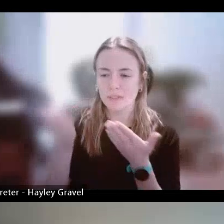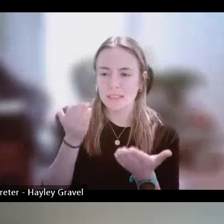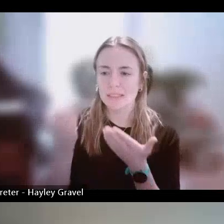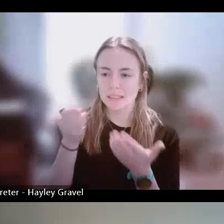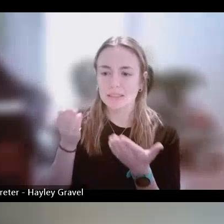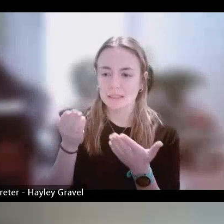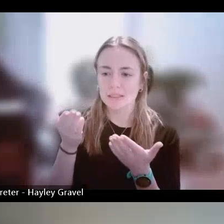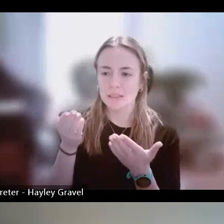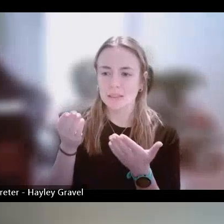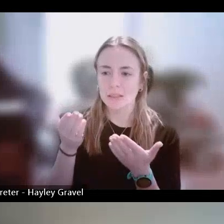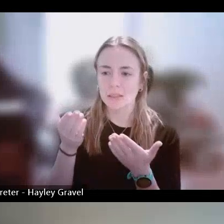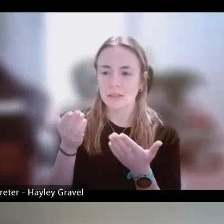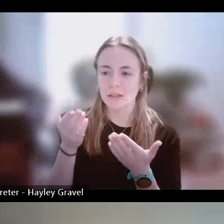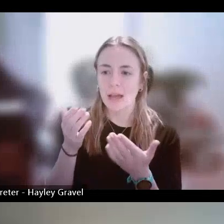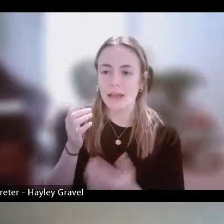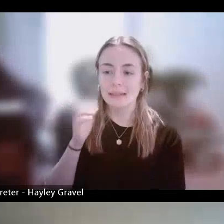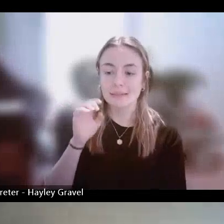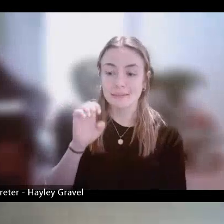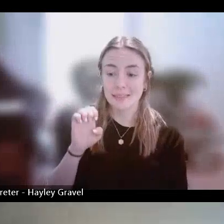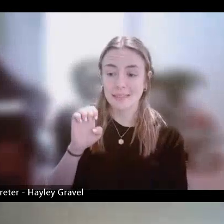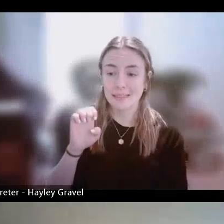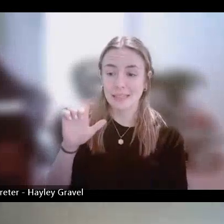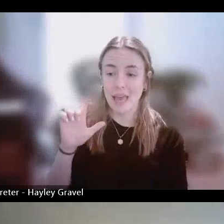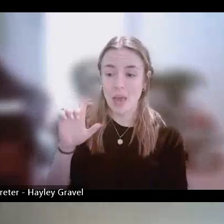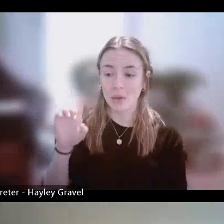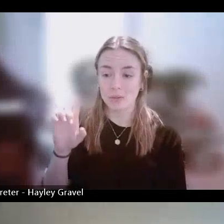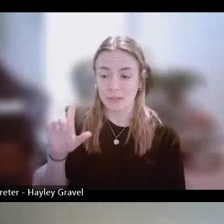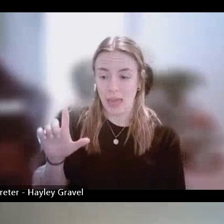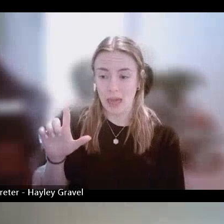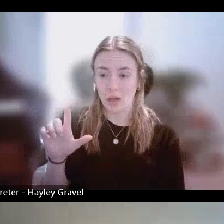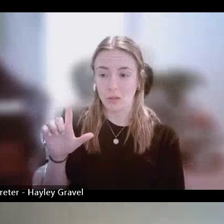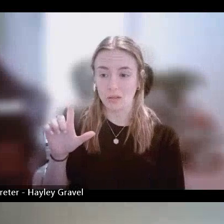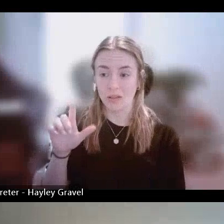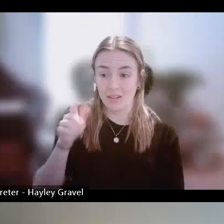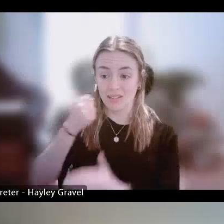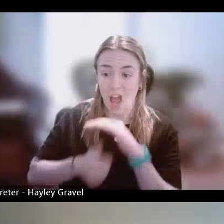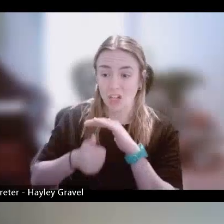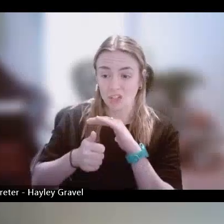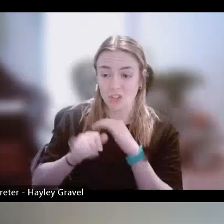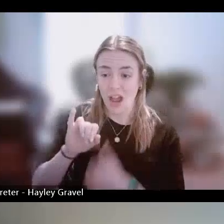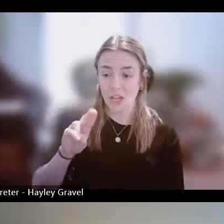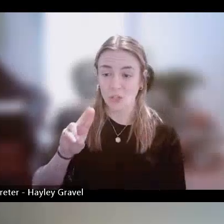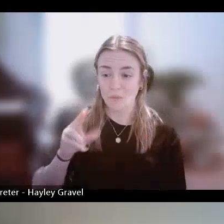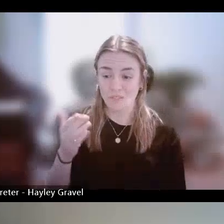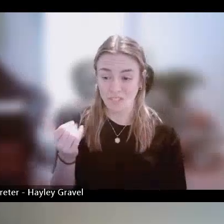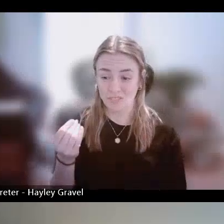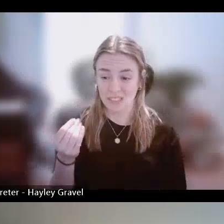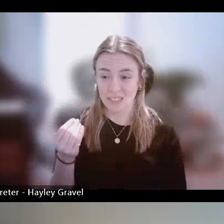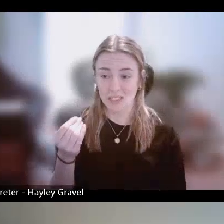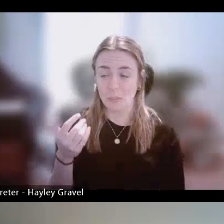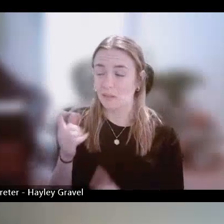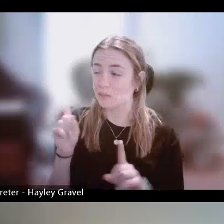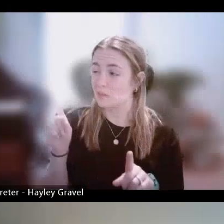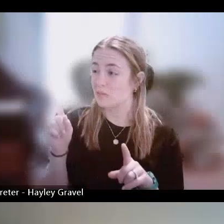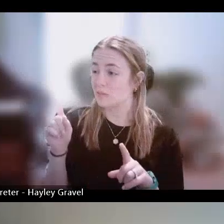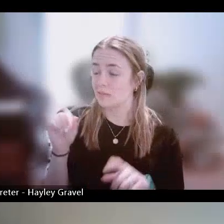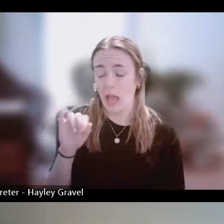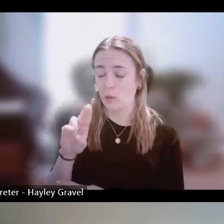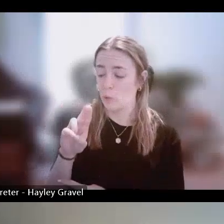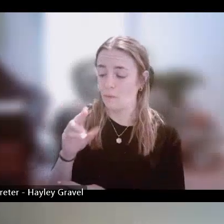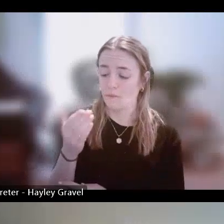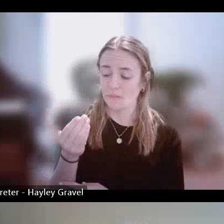and ELD falls under us. And it has been like a big thing on how we